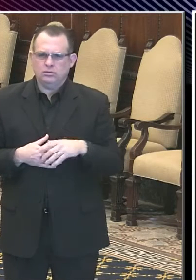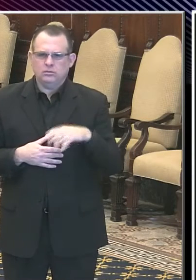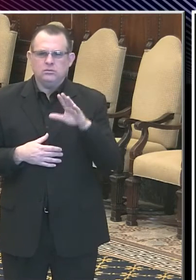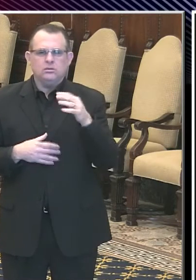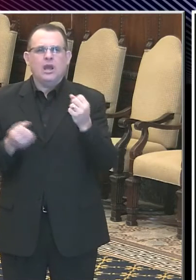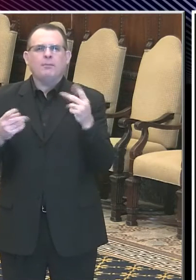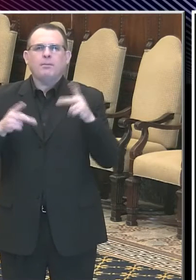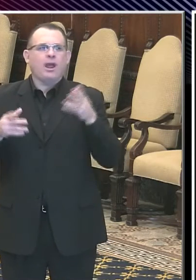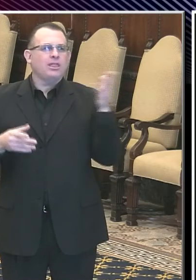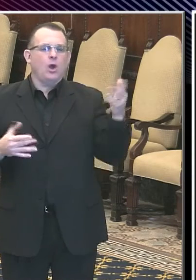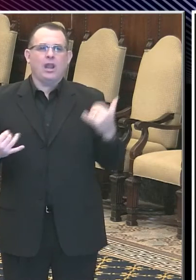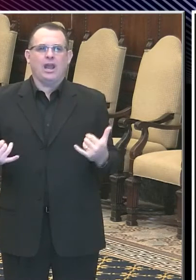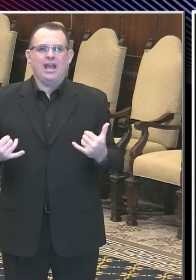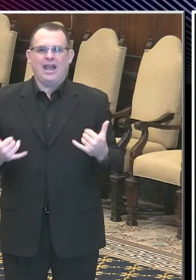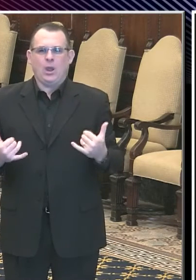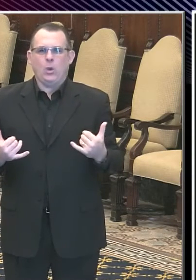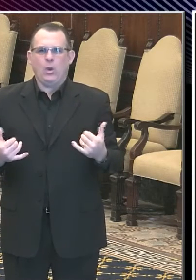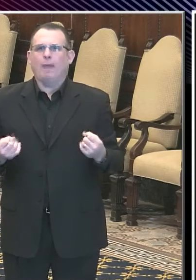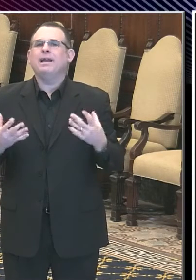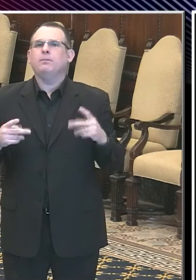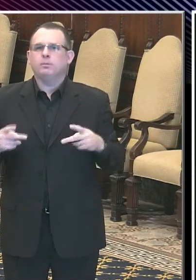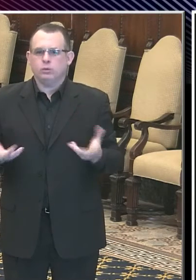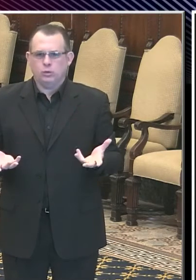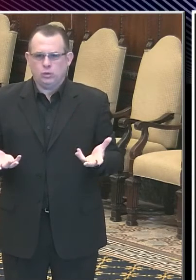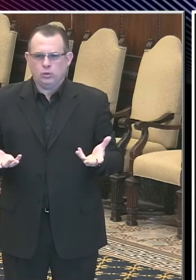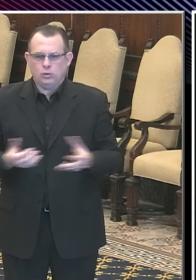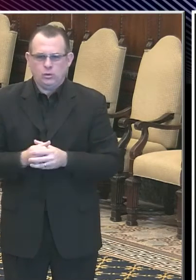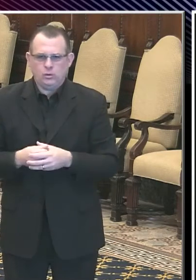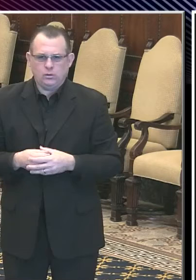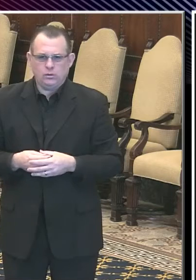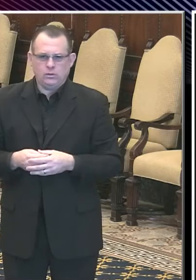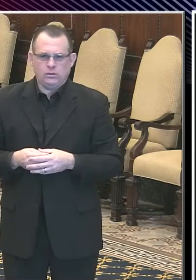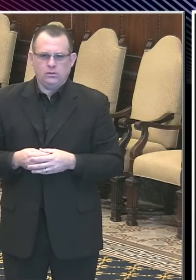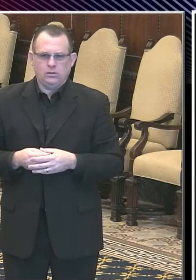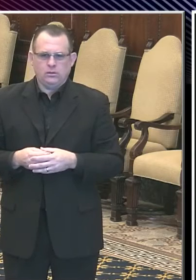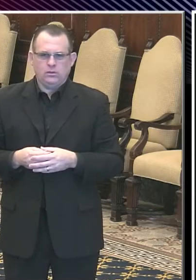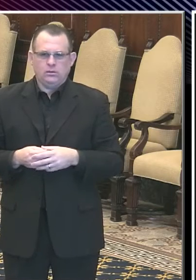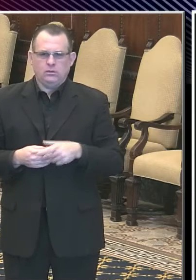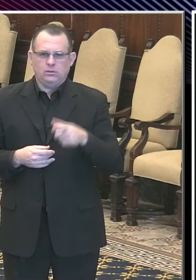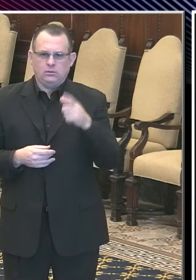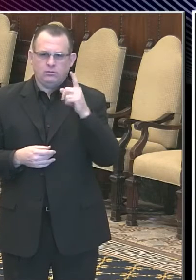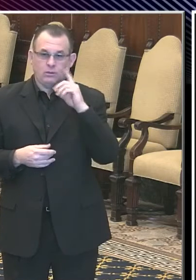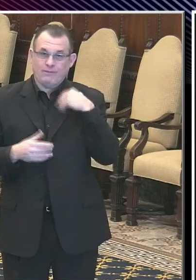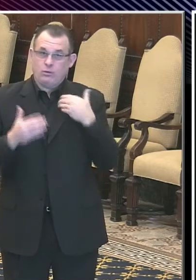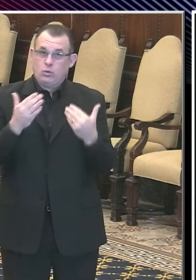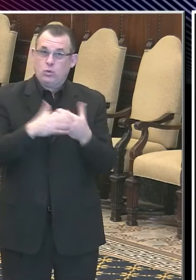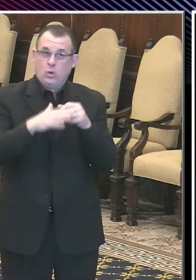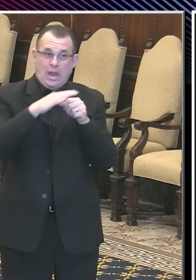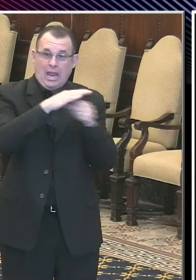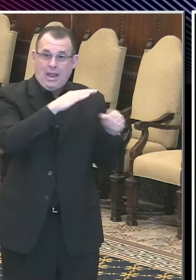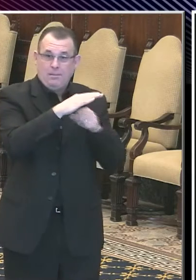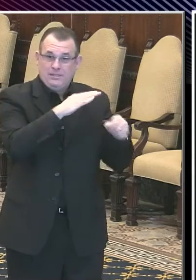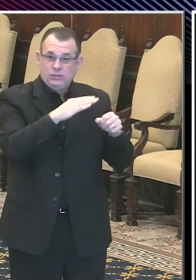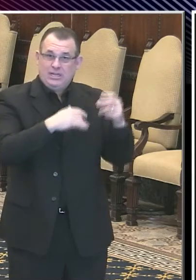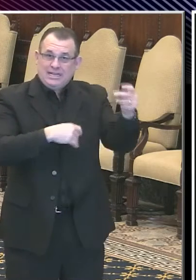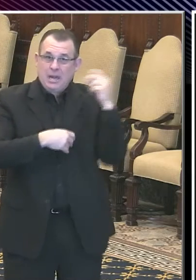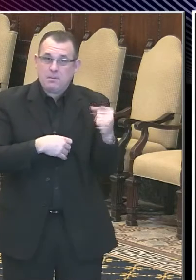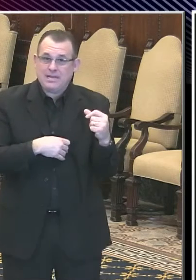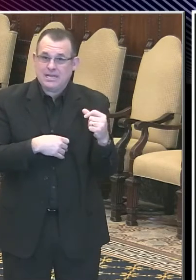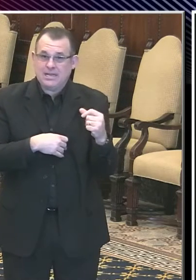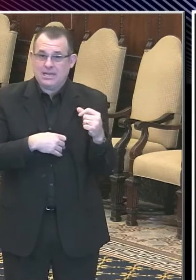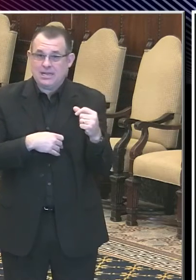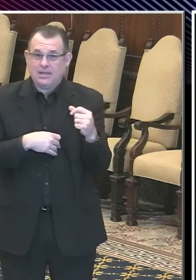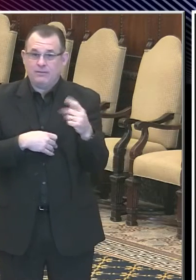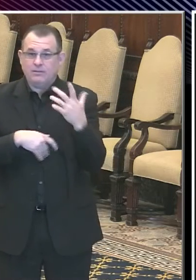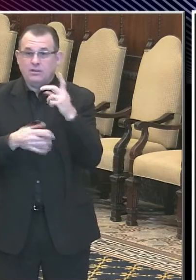are there currently, and will the new admissions stop immediately? I know Dr. Farley had